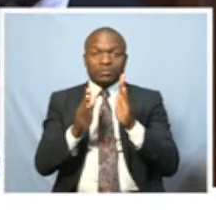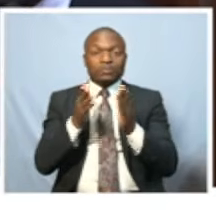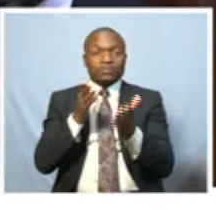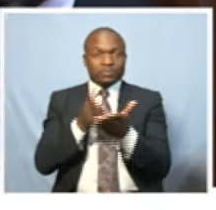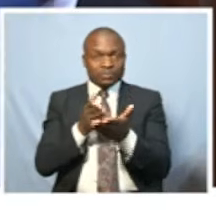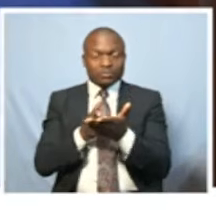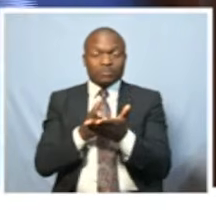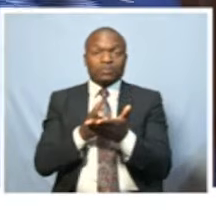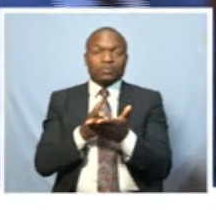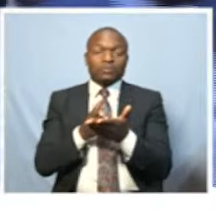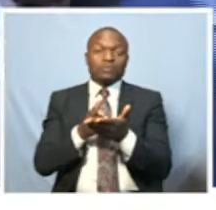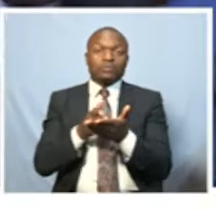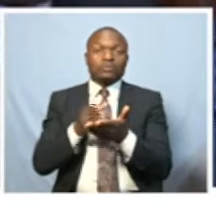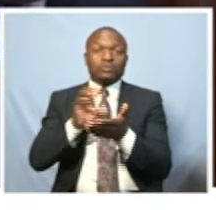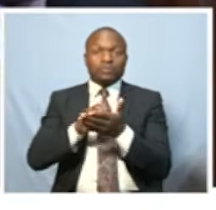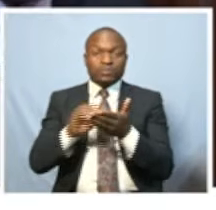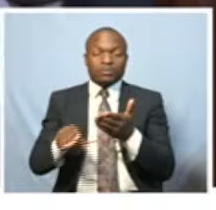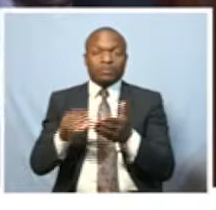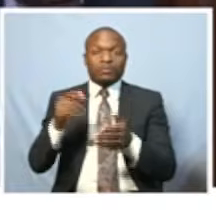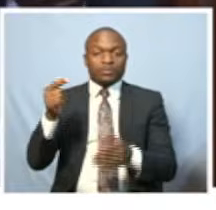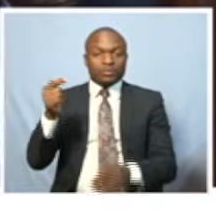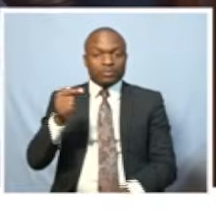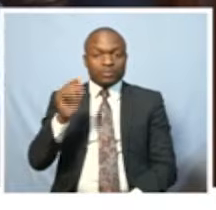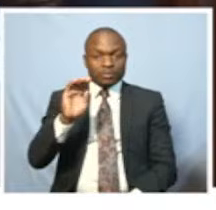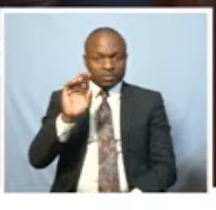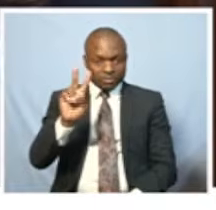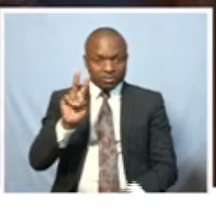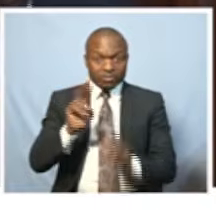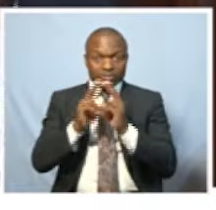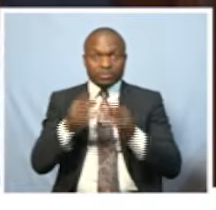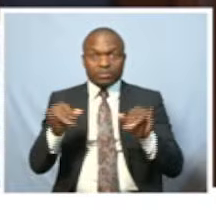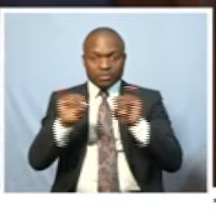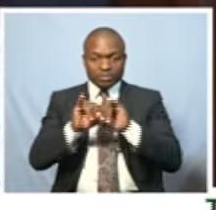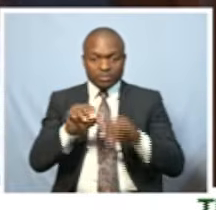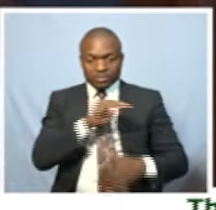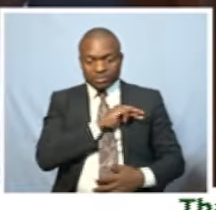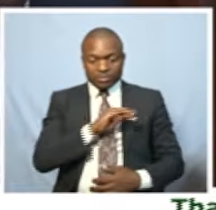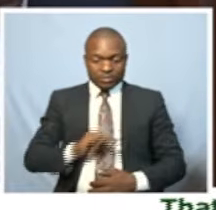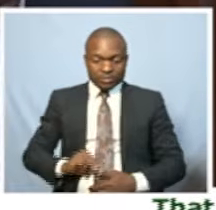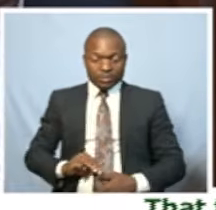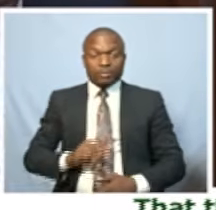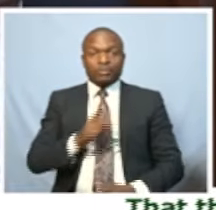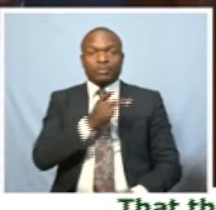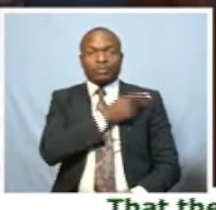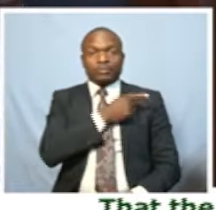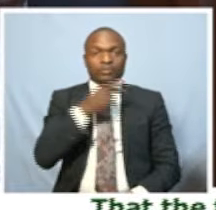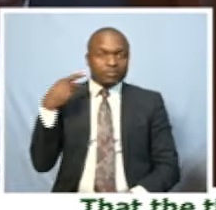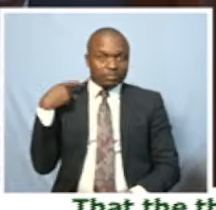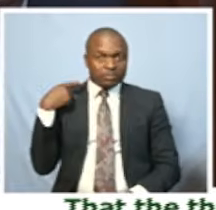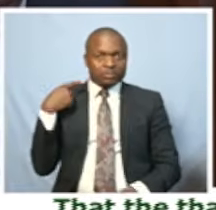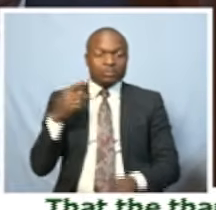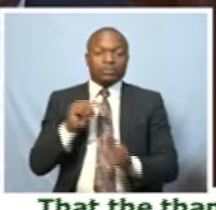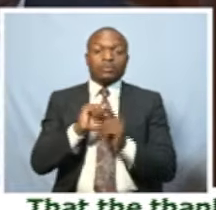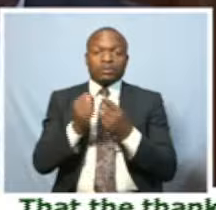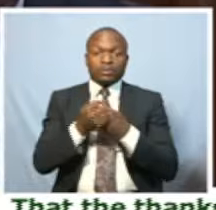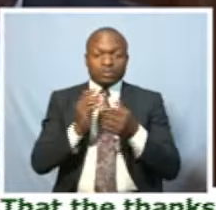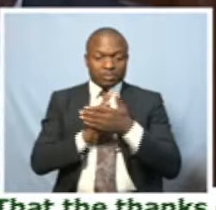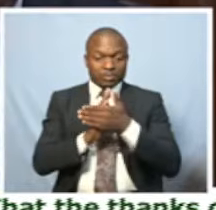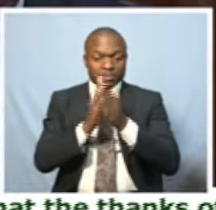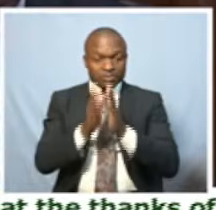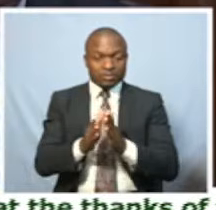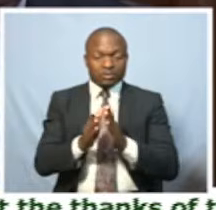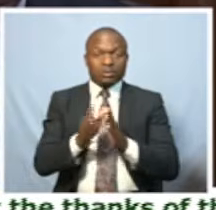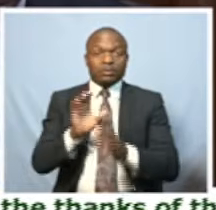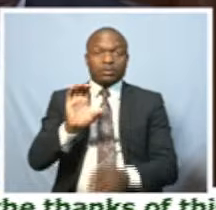gender-based violence. It is therefore imperative that members of parliament, traditional leaders, and